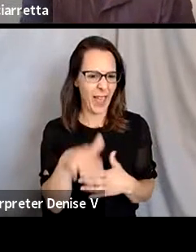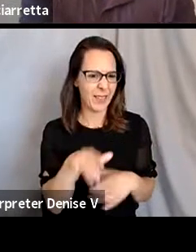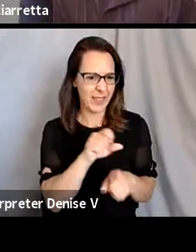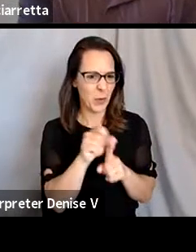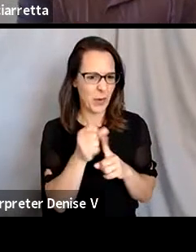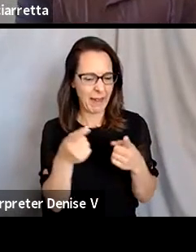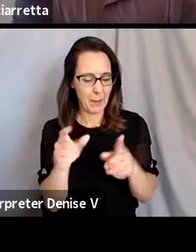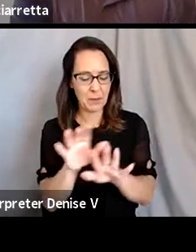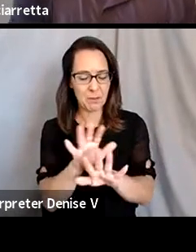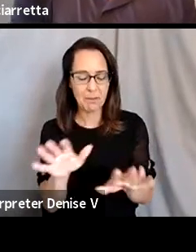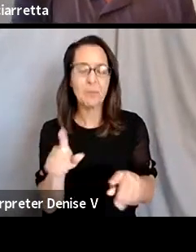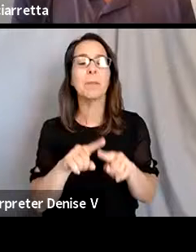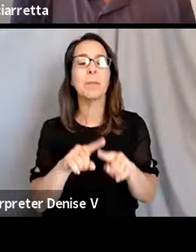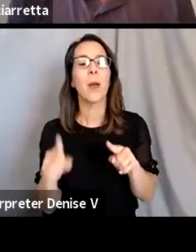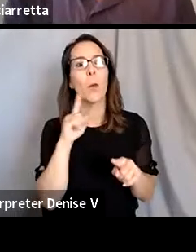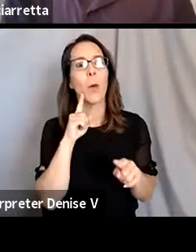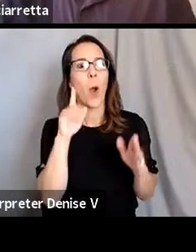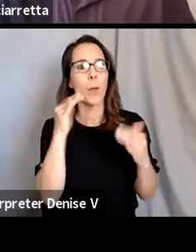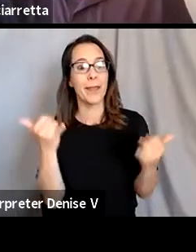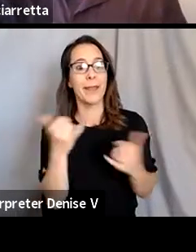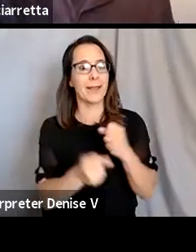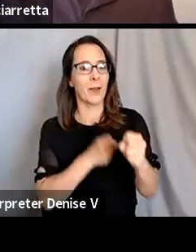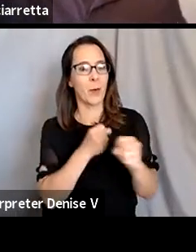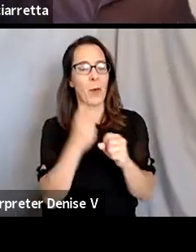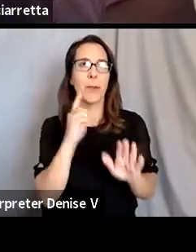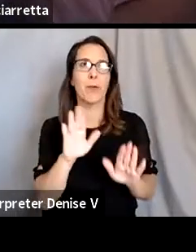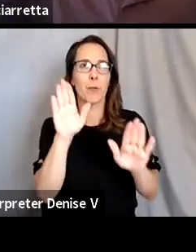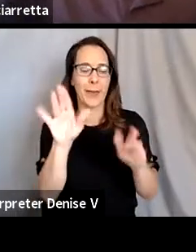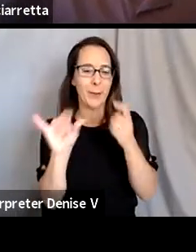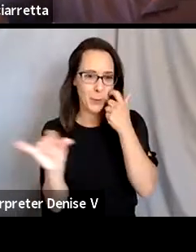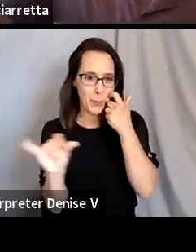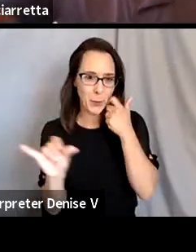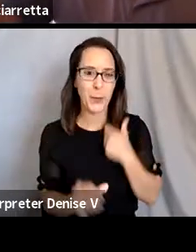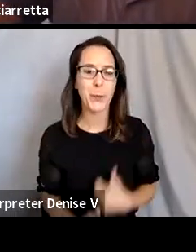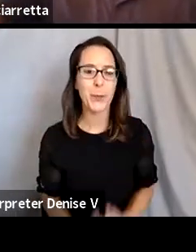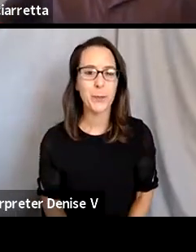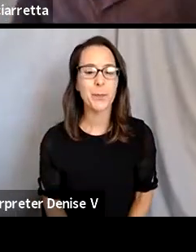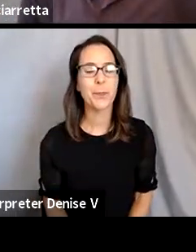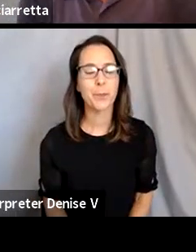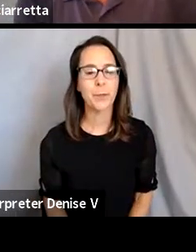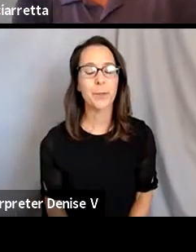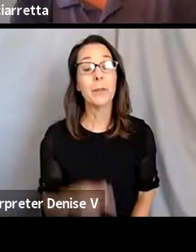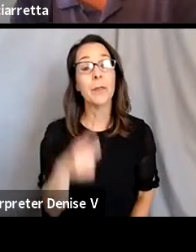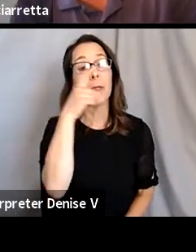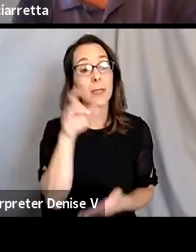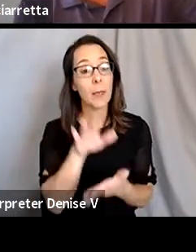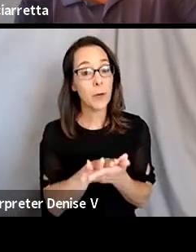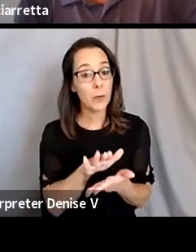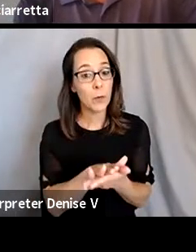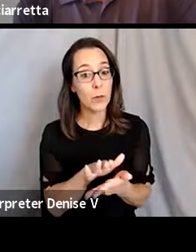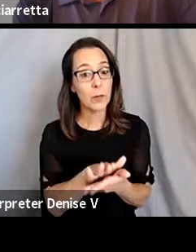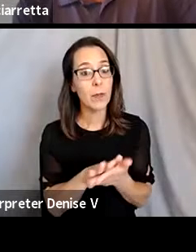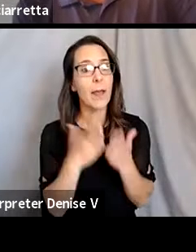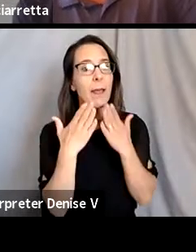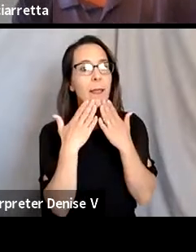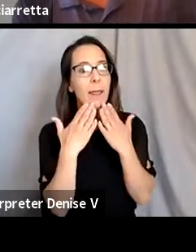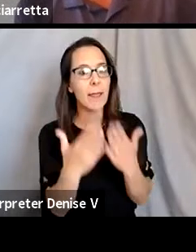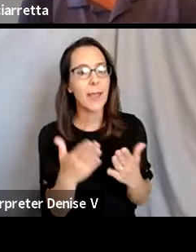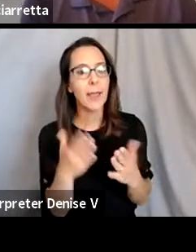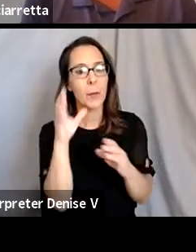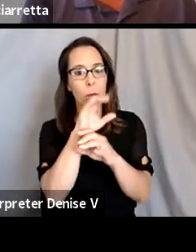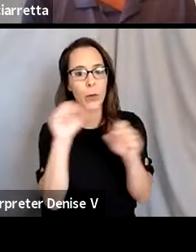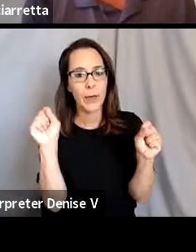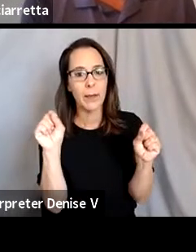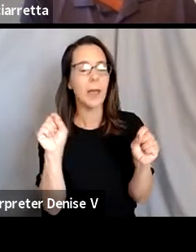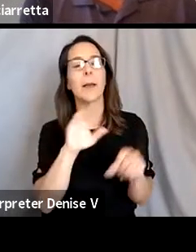great as last year. And then summer school, I'd like to thank Principal Bowders for offering a very,